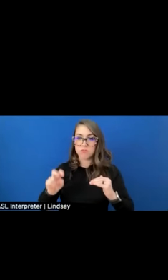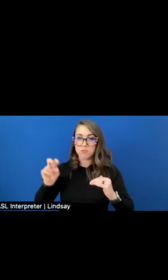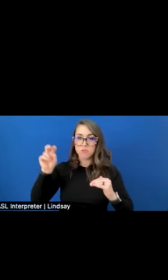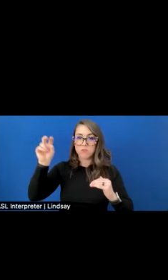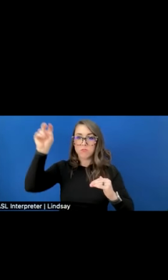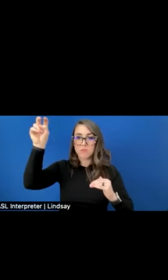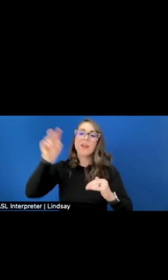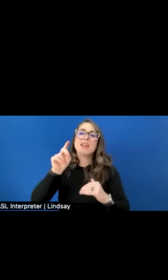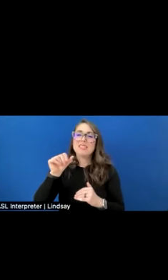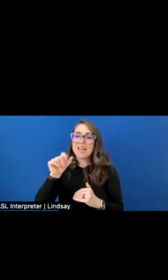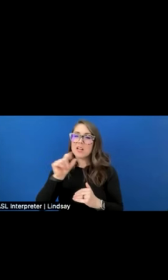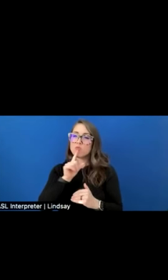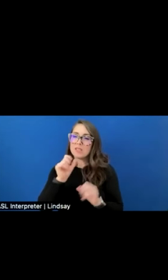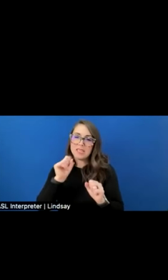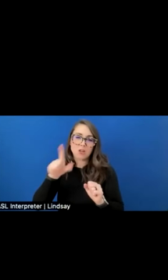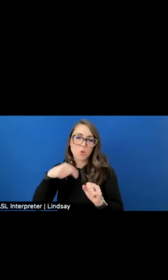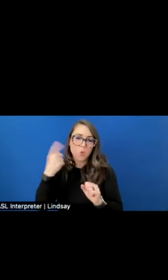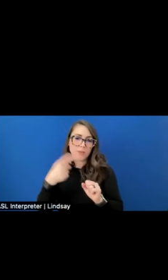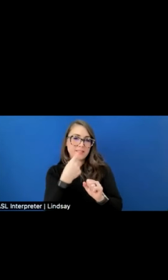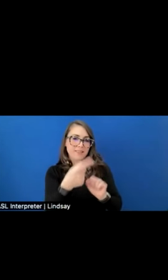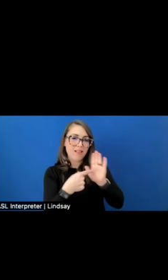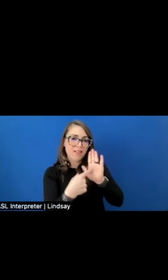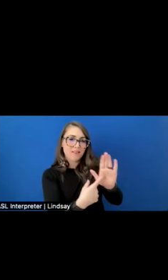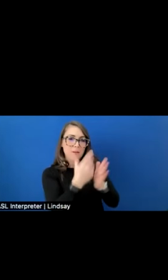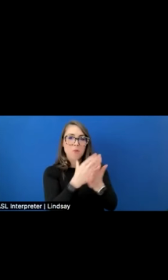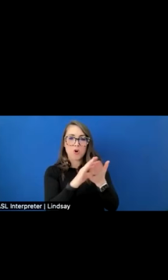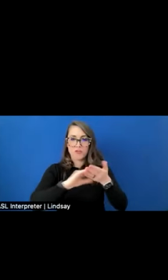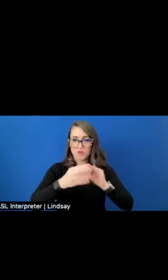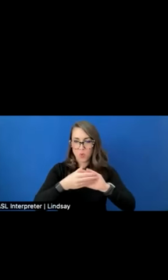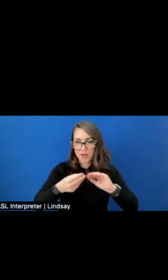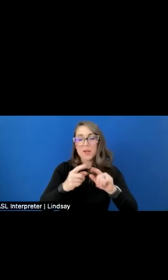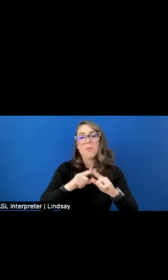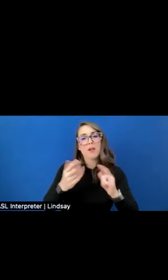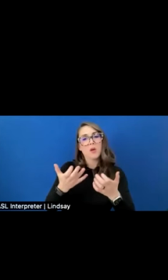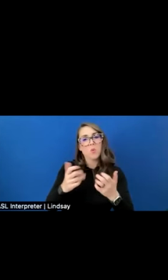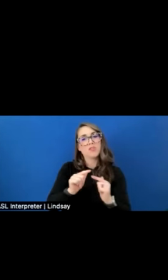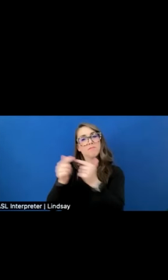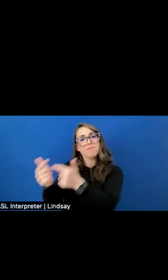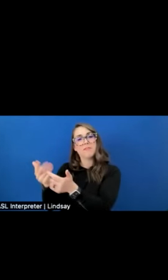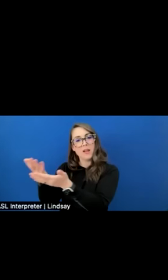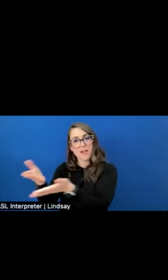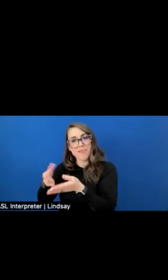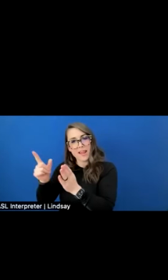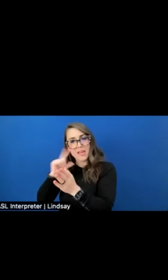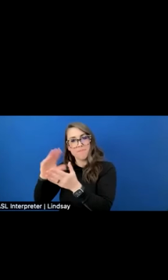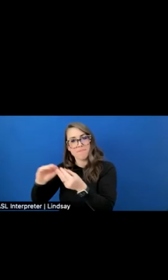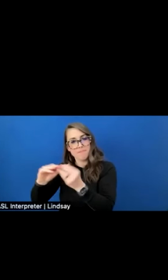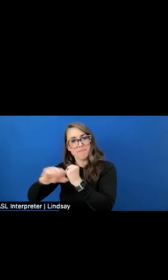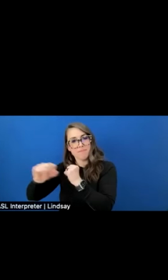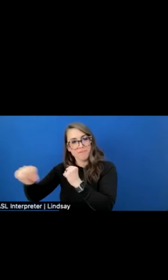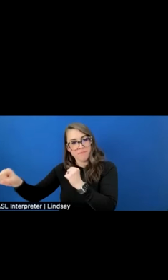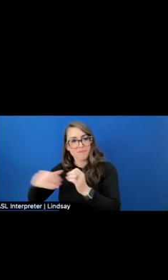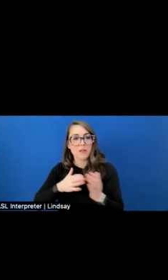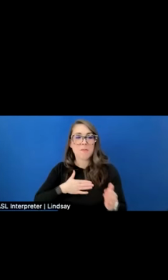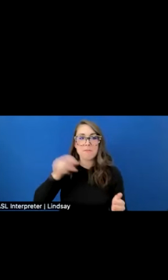so I'd like to introduce you to Mr. Aries Azilo, who can share a little bit about what being a PCAFPD scholar is like. My nephew, why are you jumping? What's happening? I